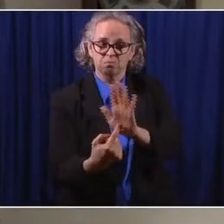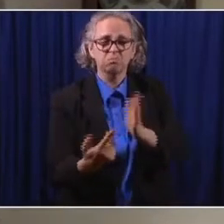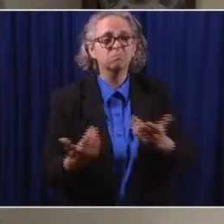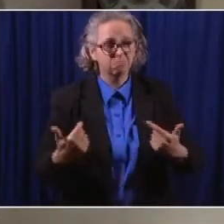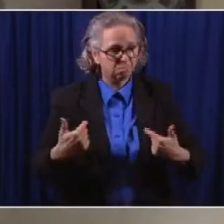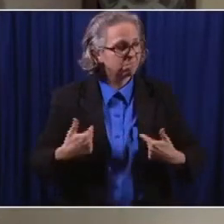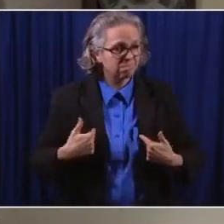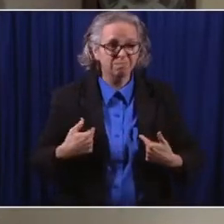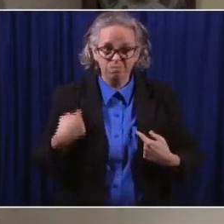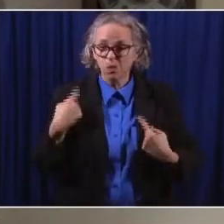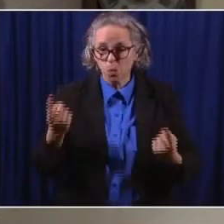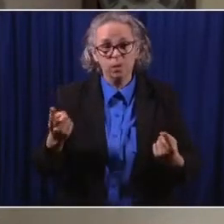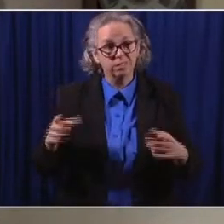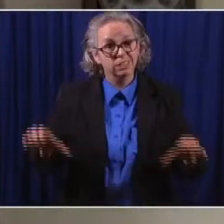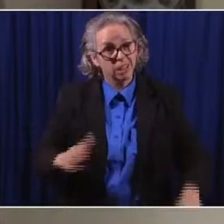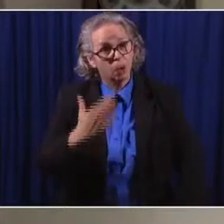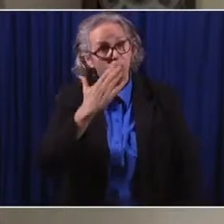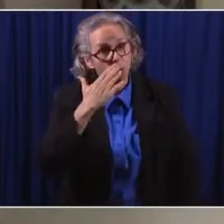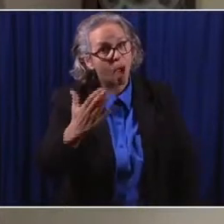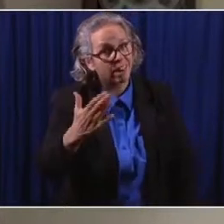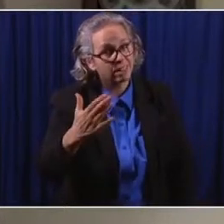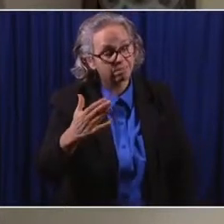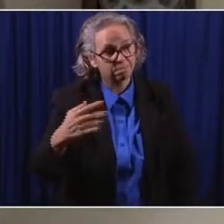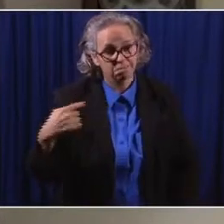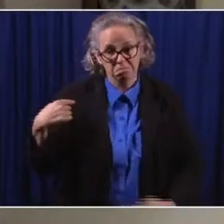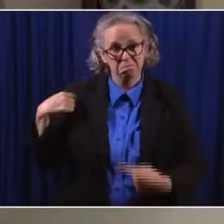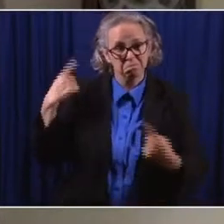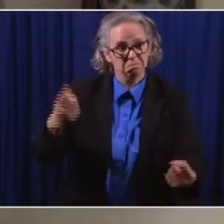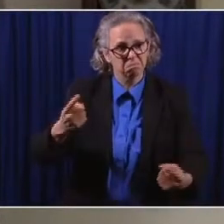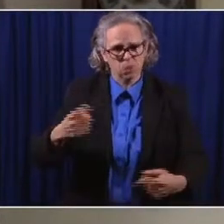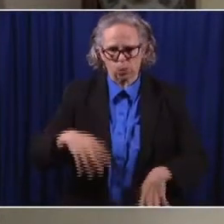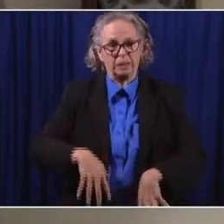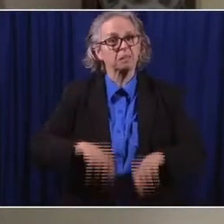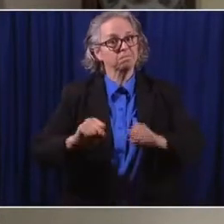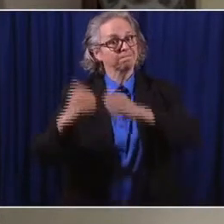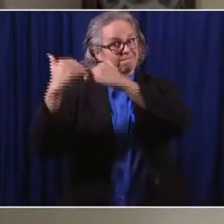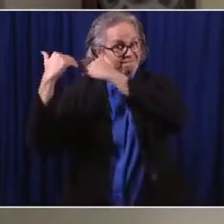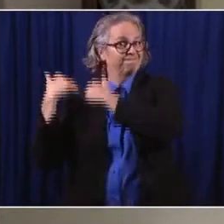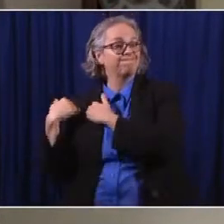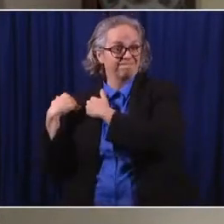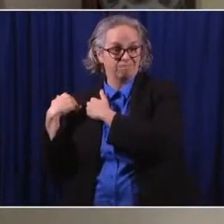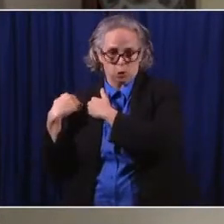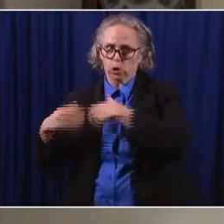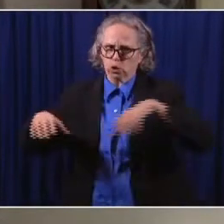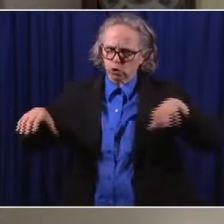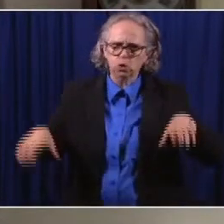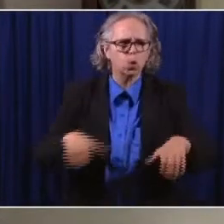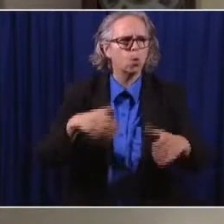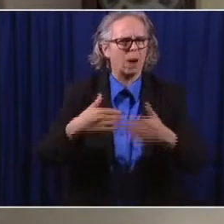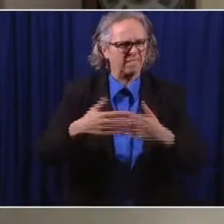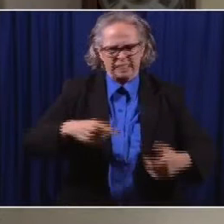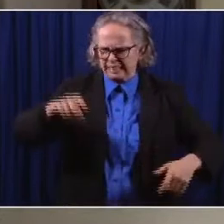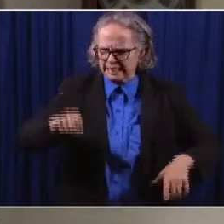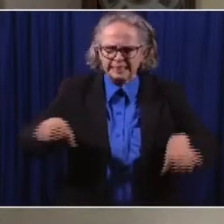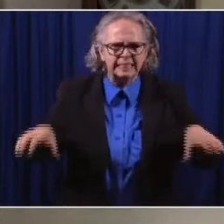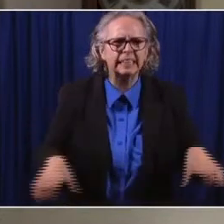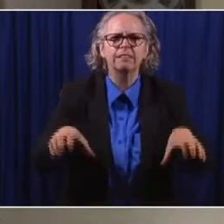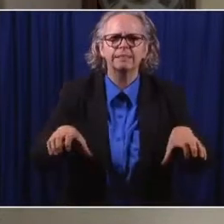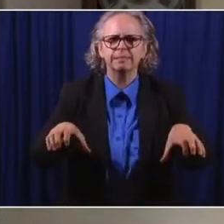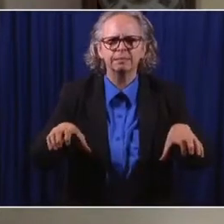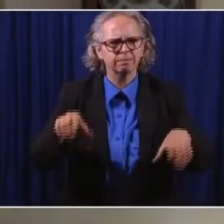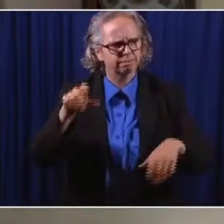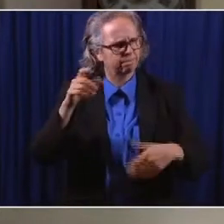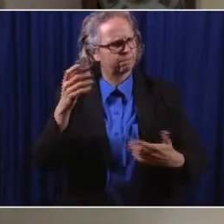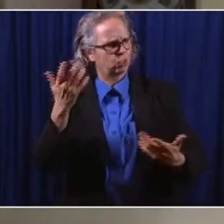throughout this in the sense of stepping up and doing what it took so that we did not get in a situation like some other